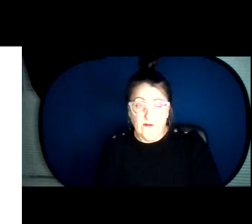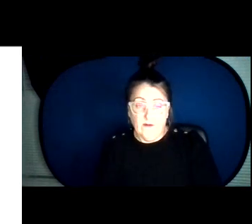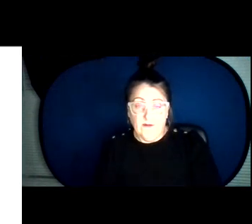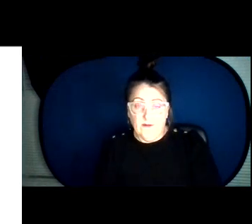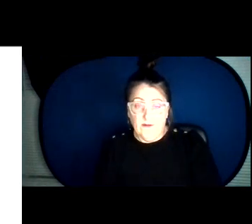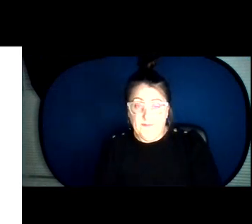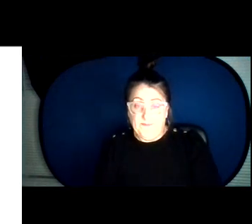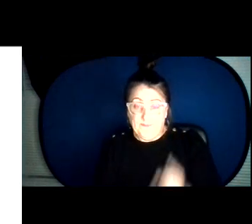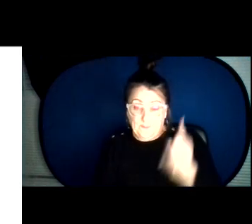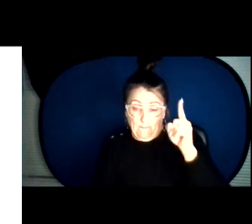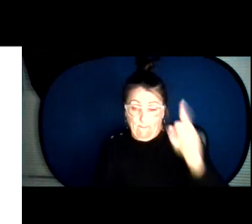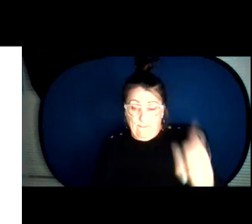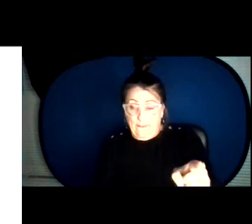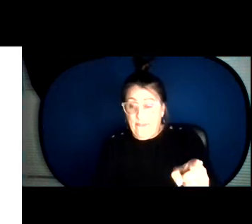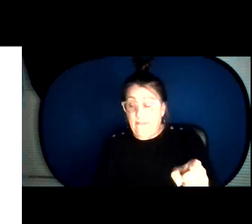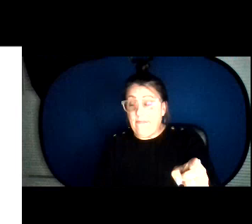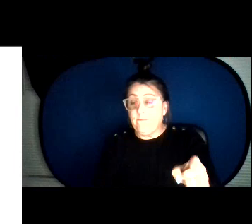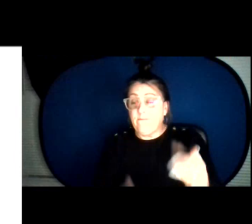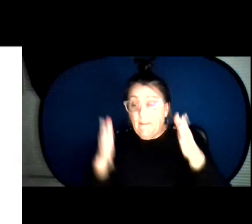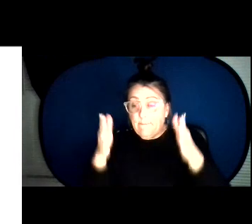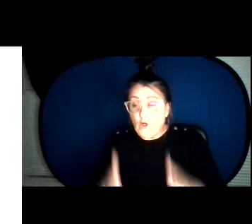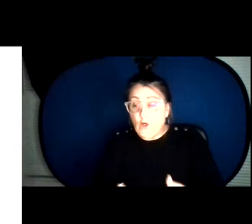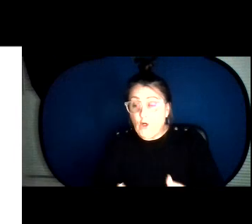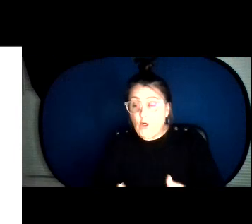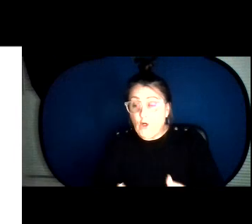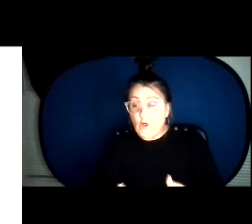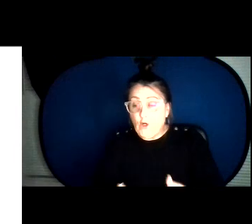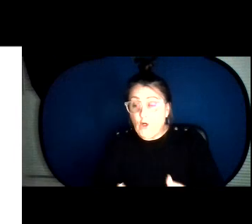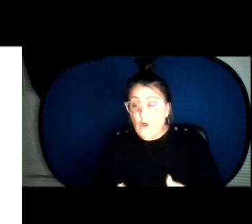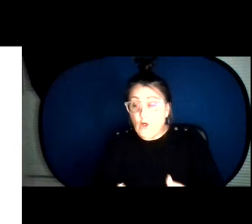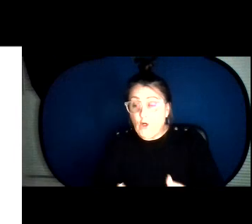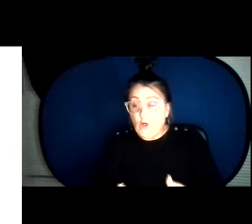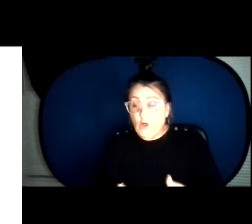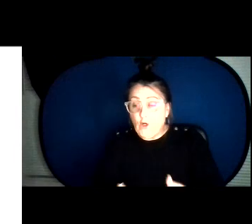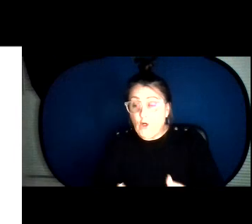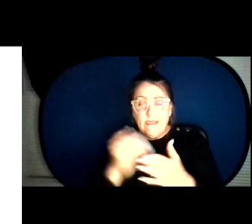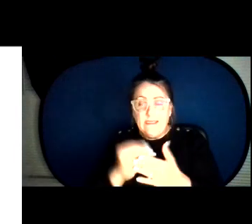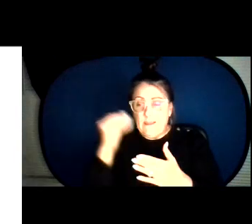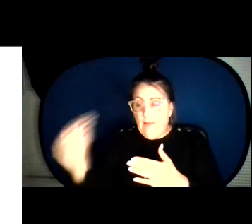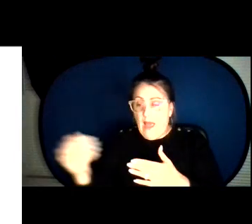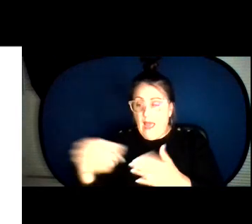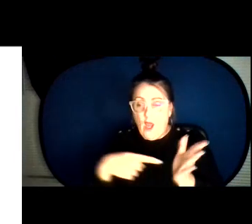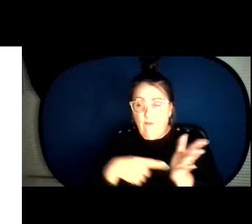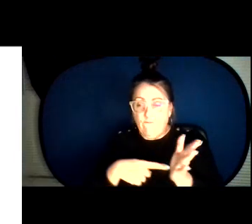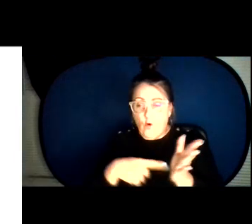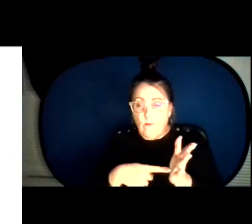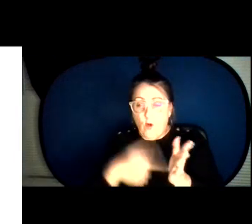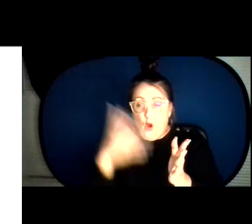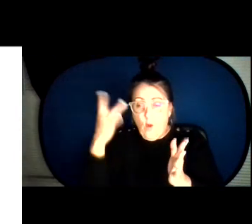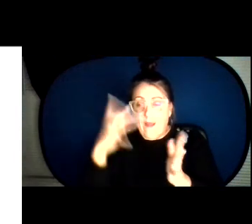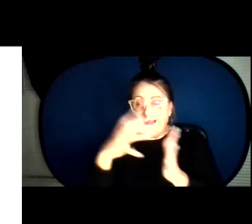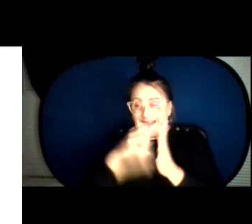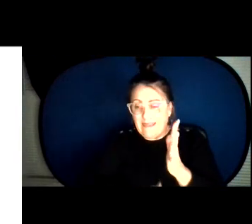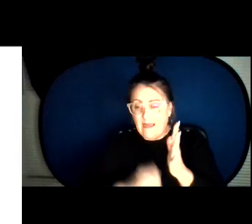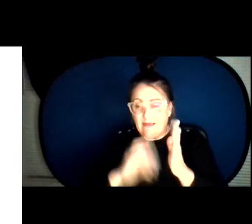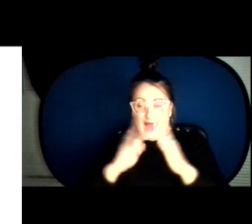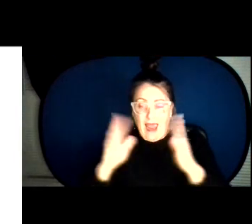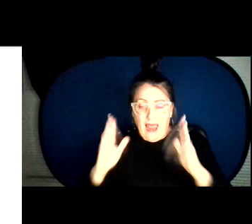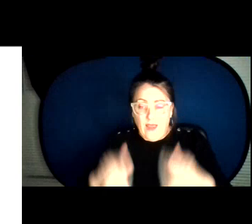This is an example of a tenant that has been determined ineligible to purchase at an affordable price. After deducting for housing expenses,